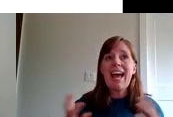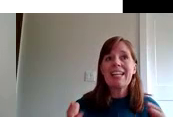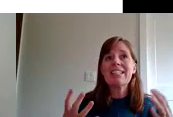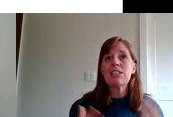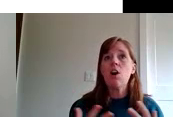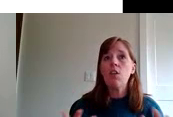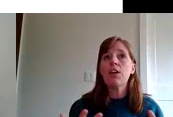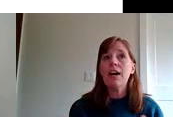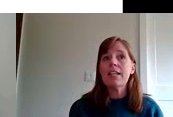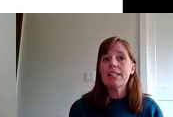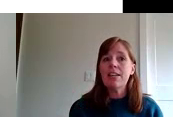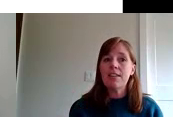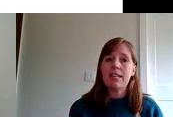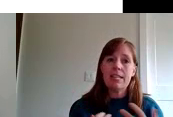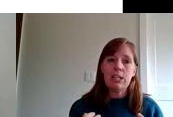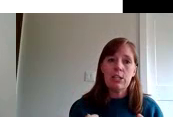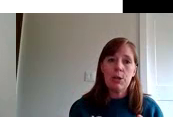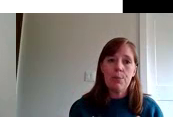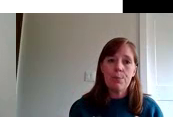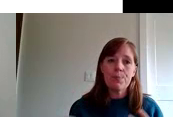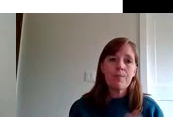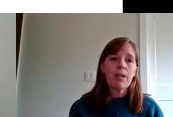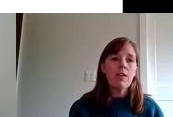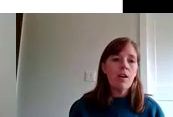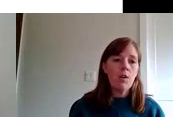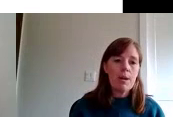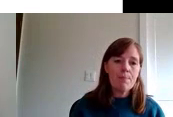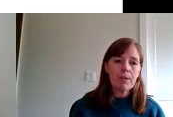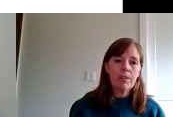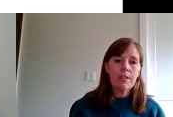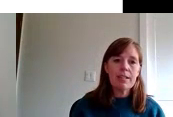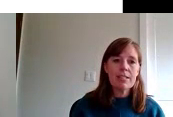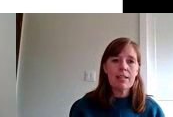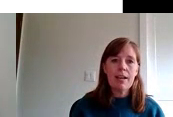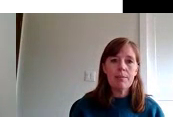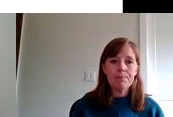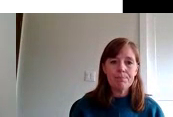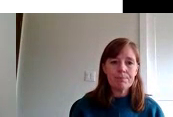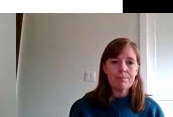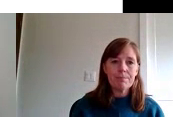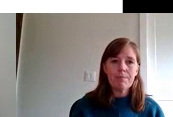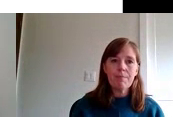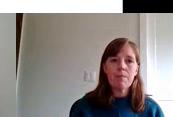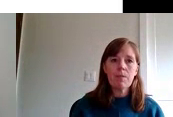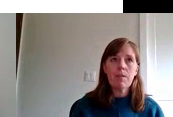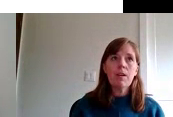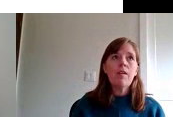students really access all the content that they need to. Okay, the next slide.